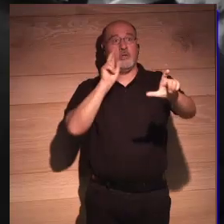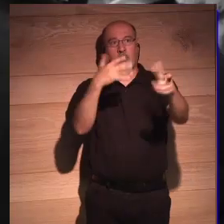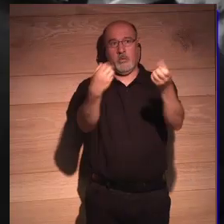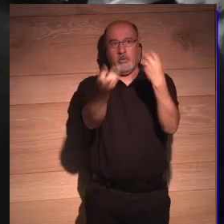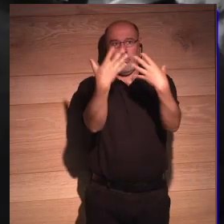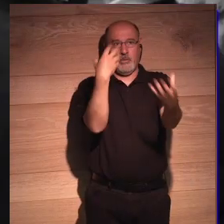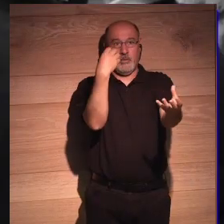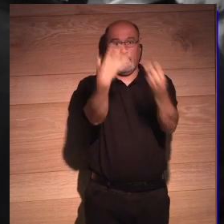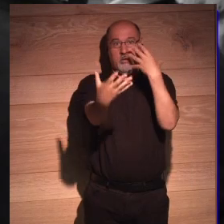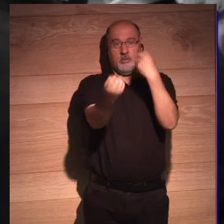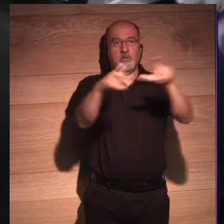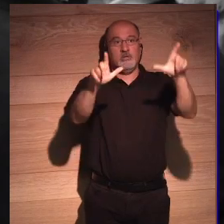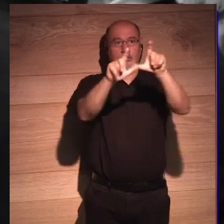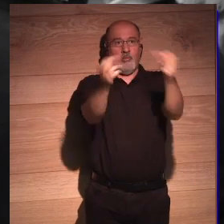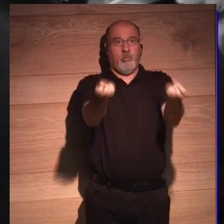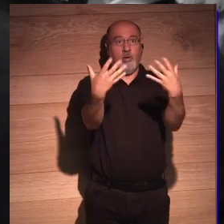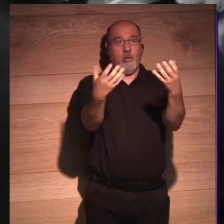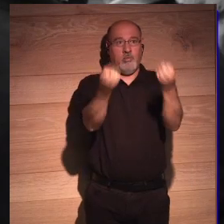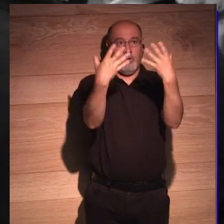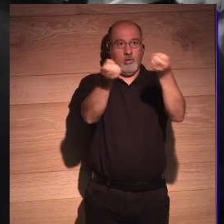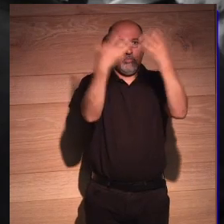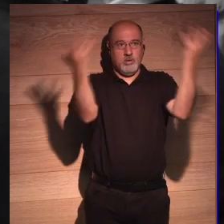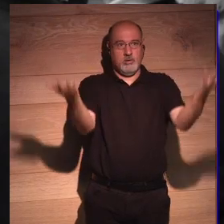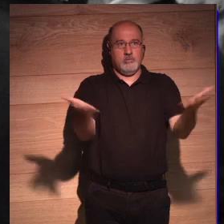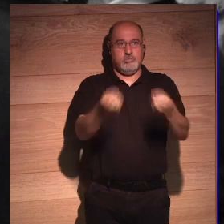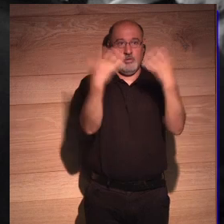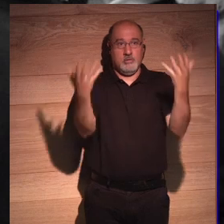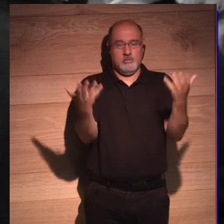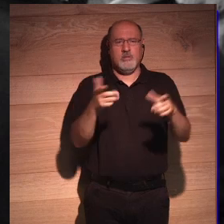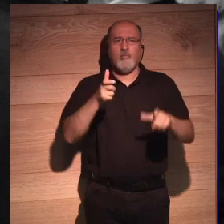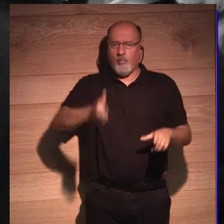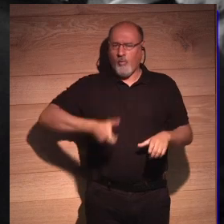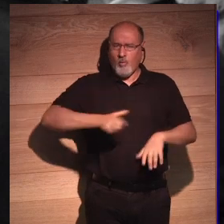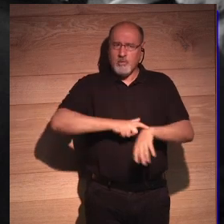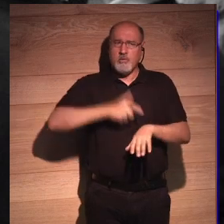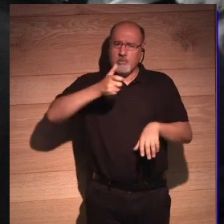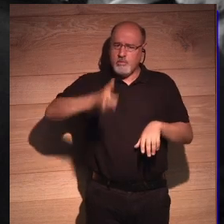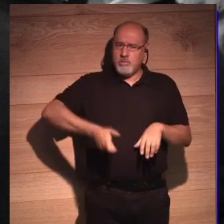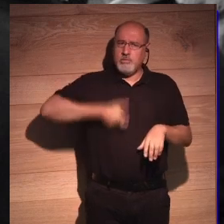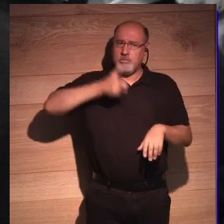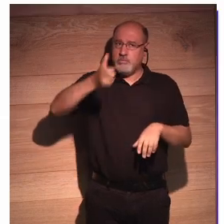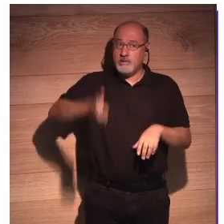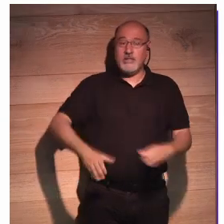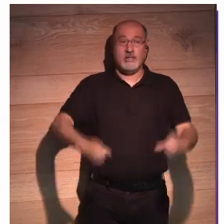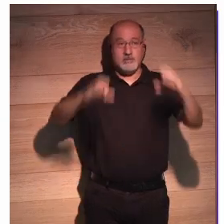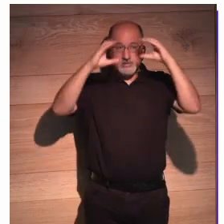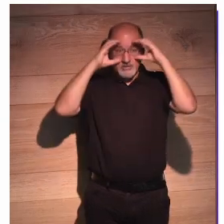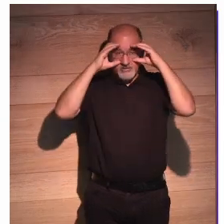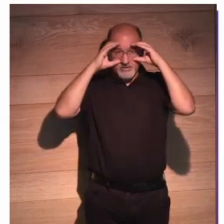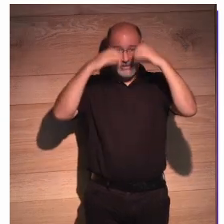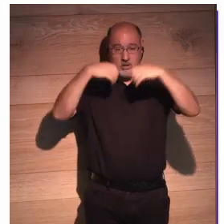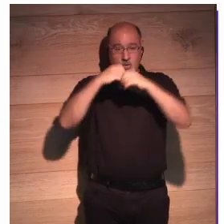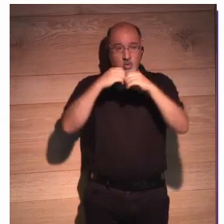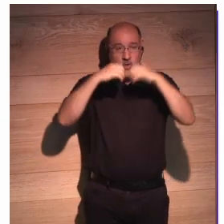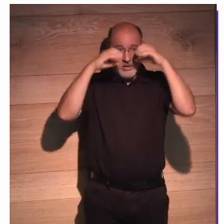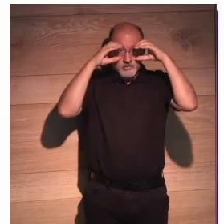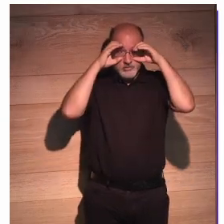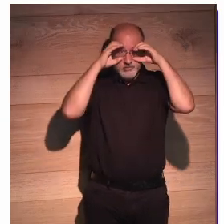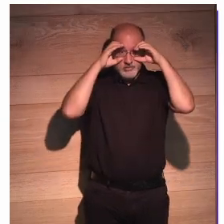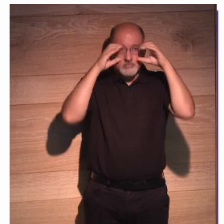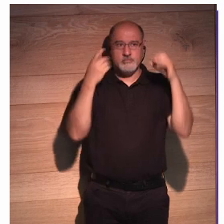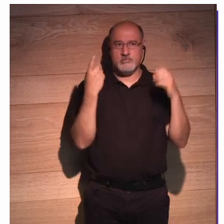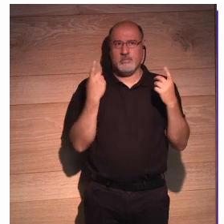what I realised from those nights just with this Google Cardboard was that that doesn't have to be the case. We spend almost half